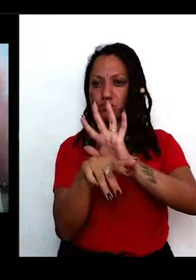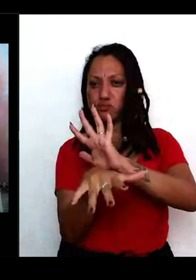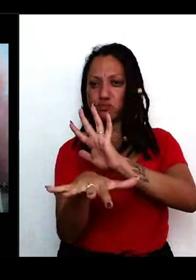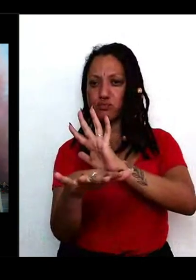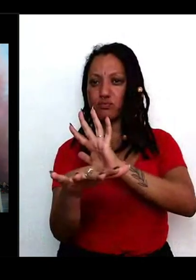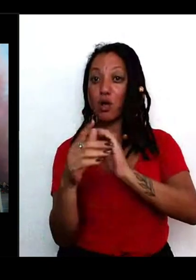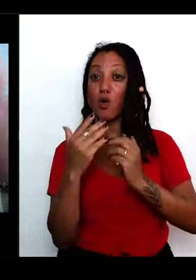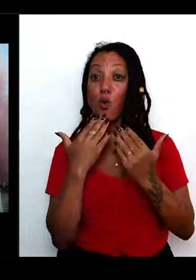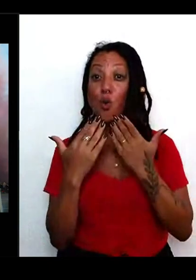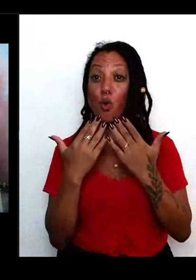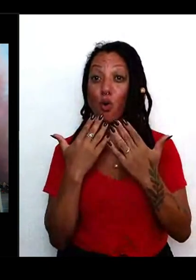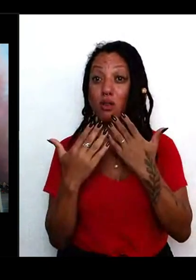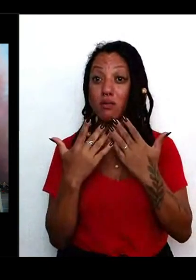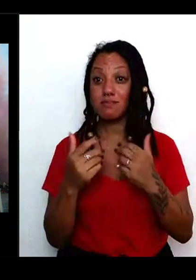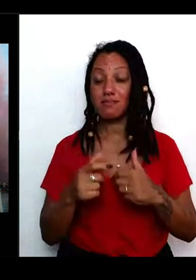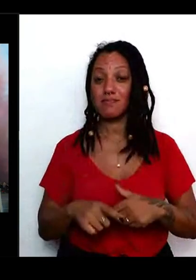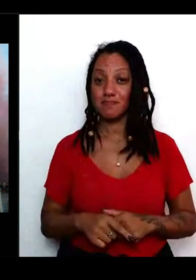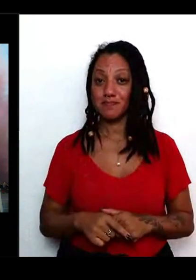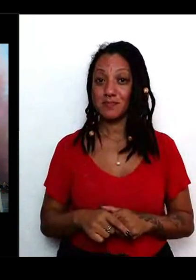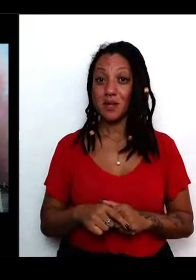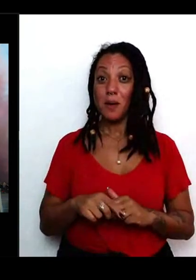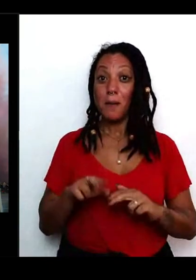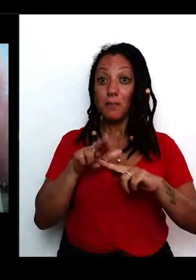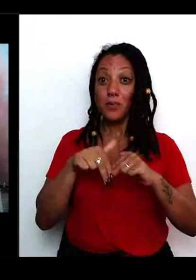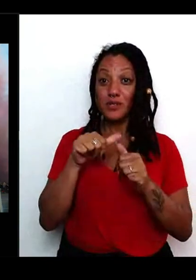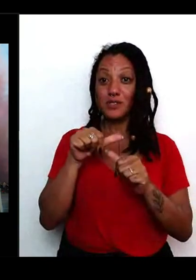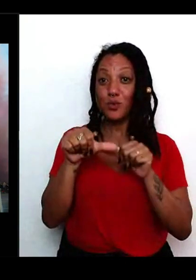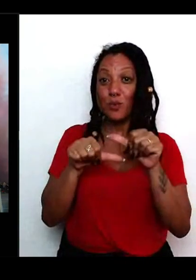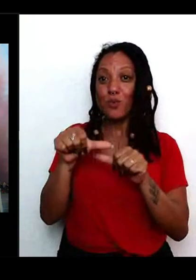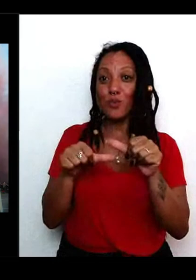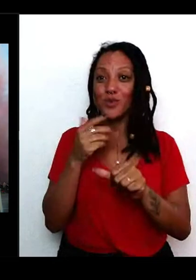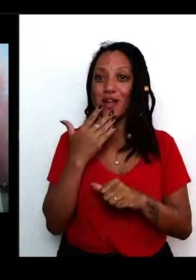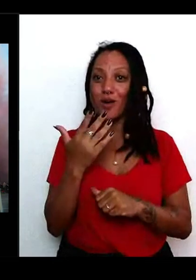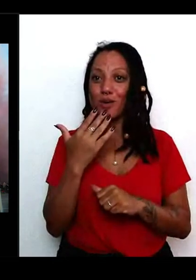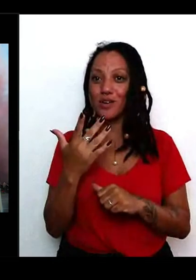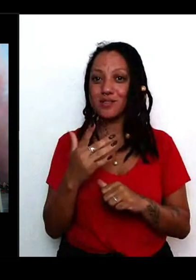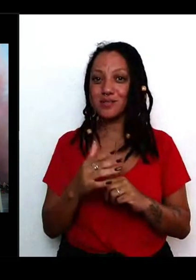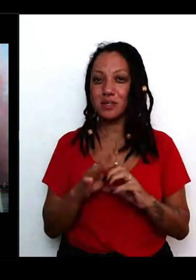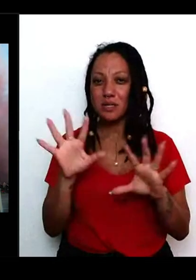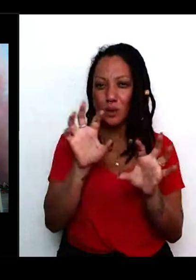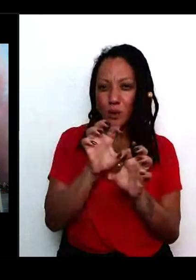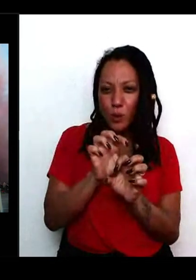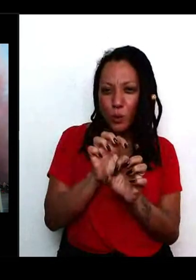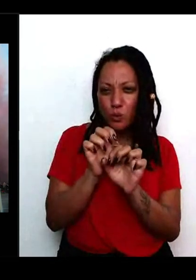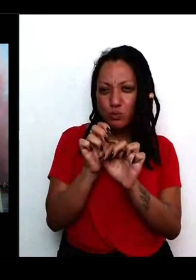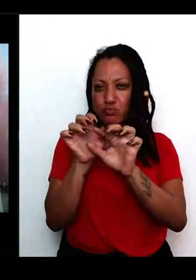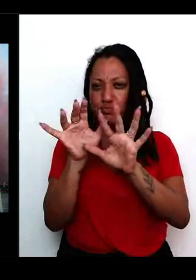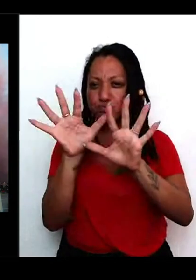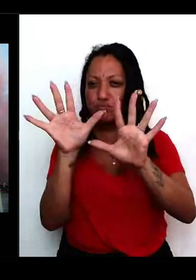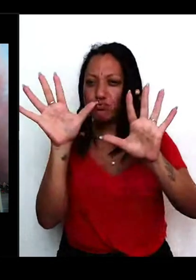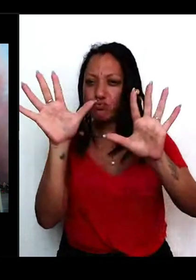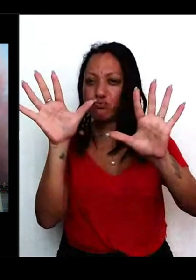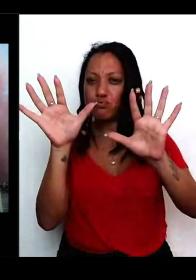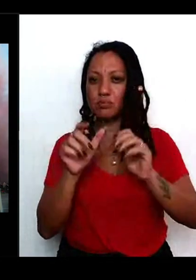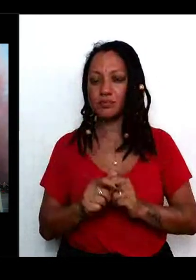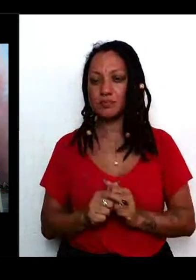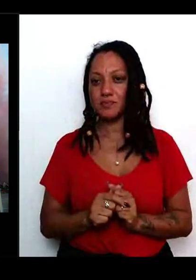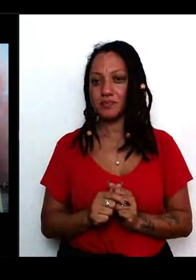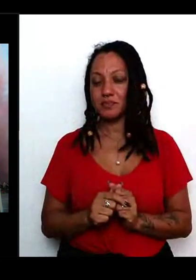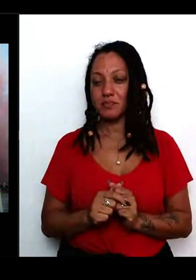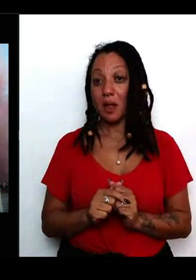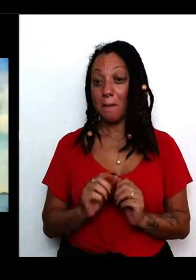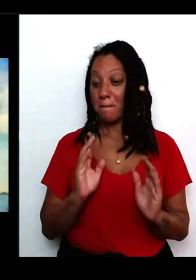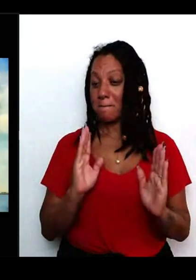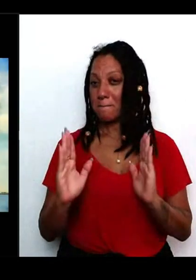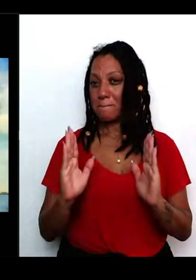throughout the length of the performance which was about 15 minutes could I have the next